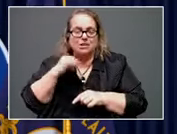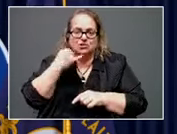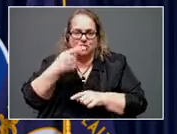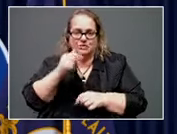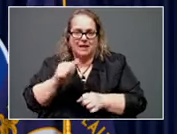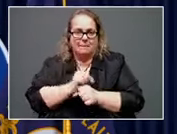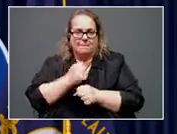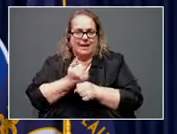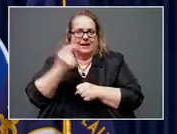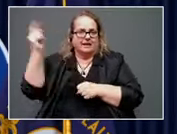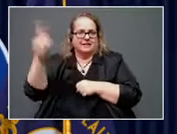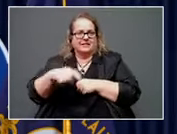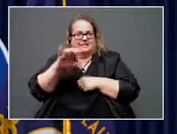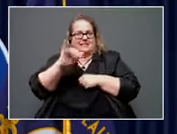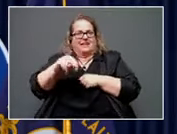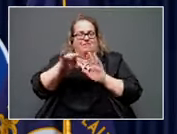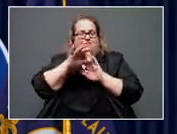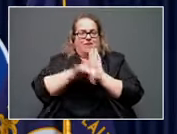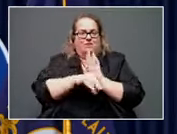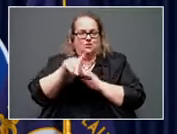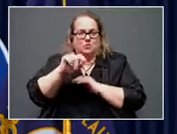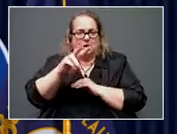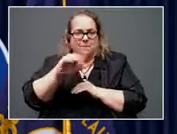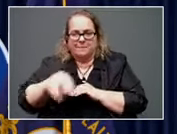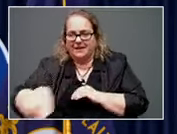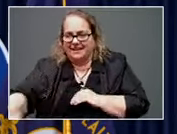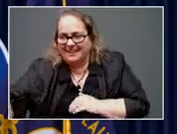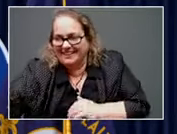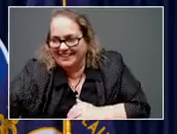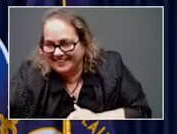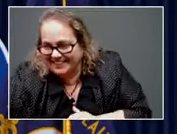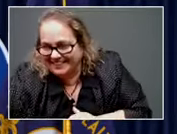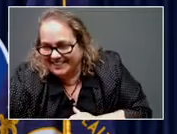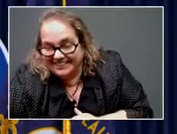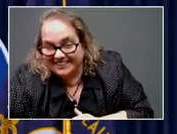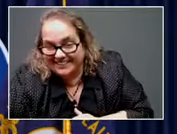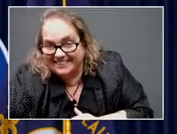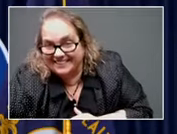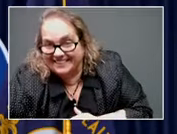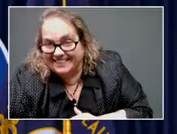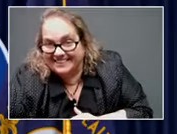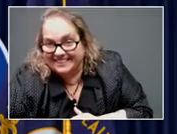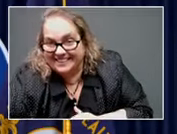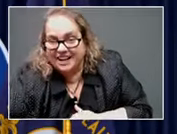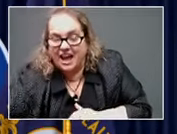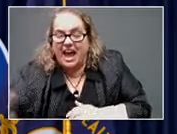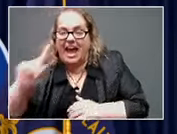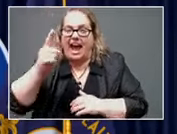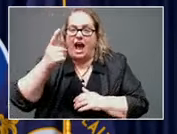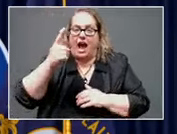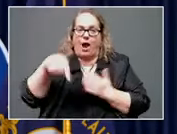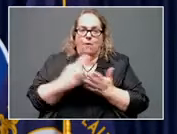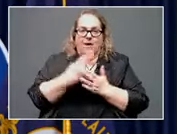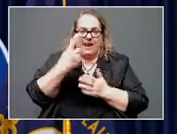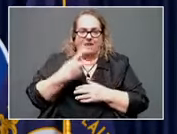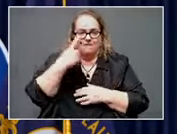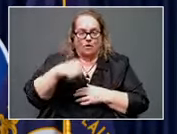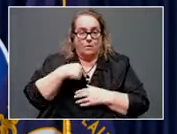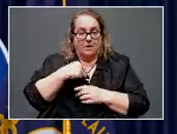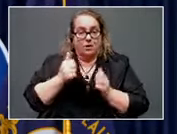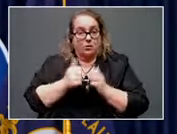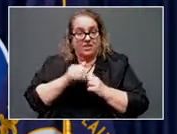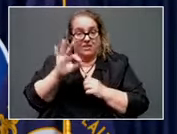to Frankfurt in 20 minutes. It's about an hour and a half for me. So well done for that. with the FEMA declaration, I